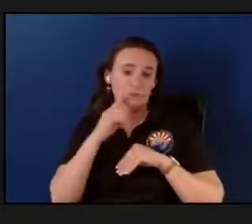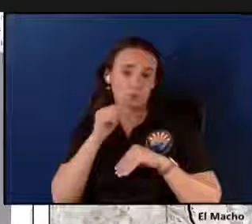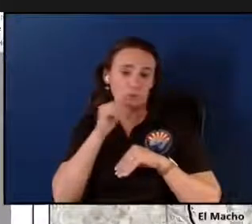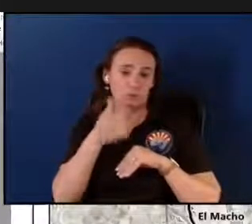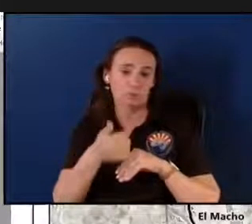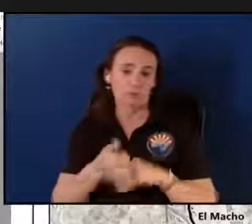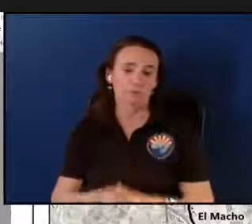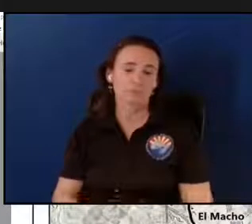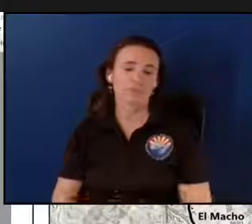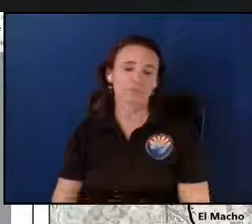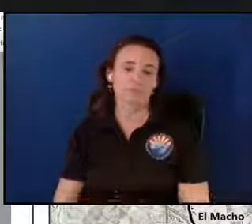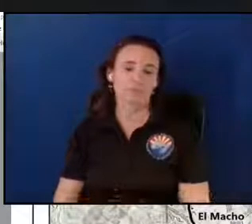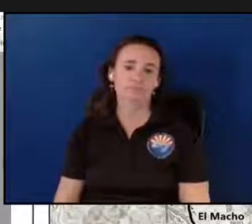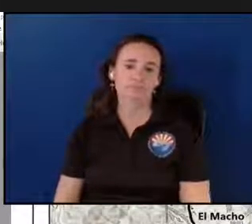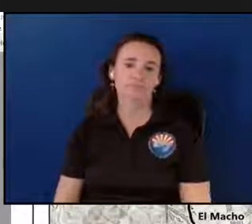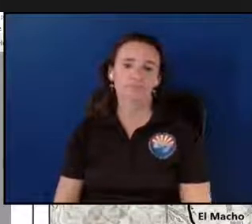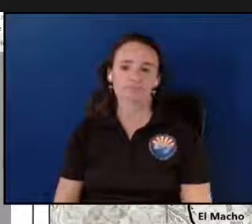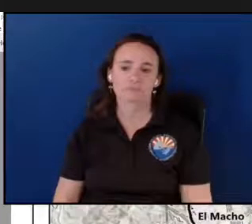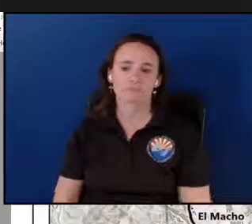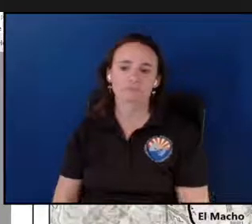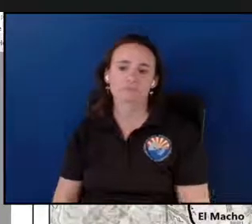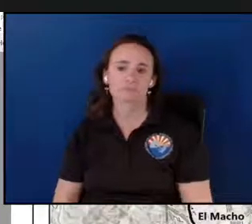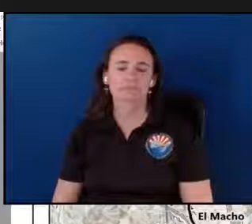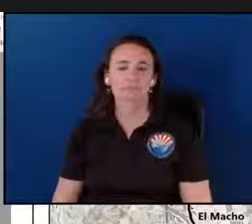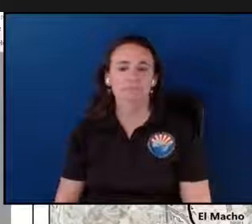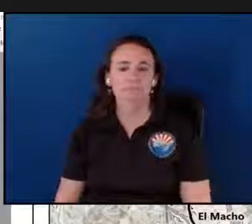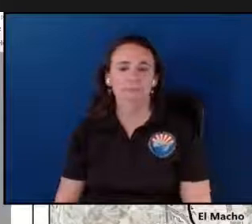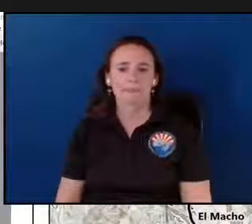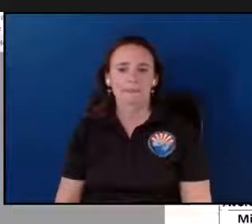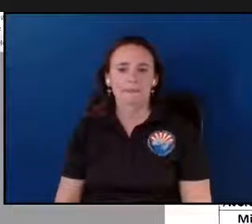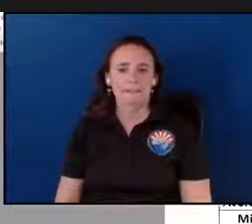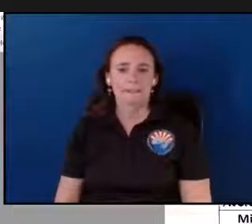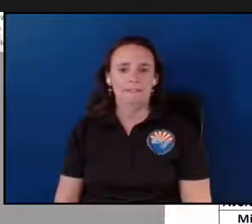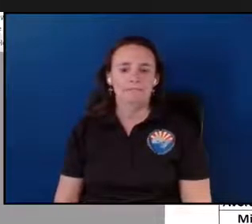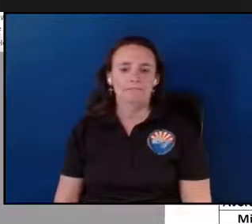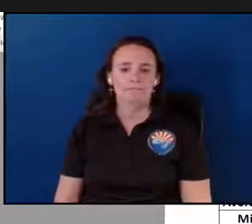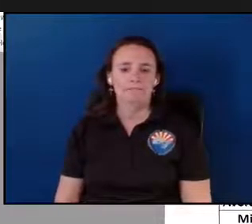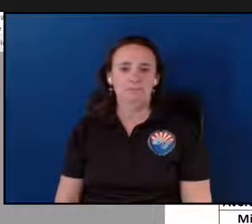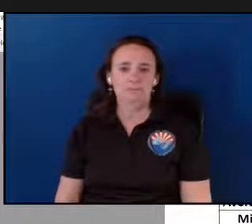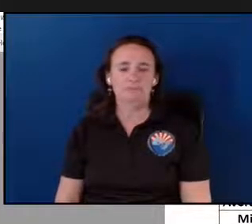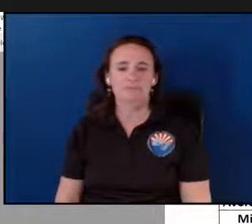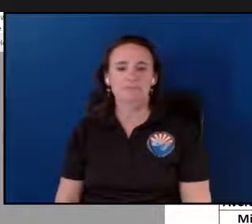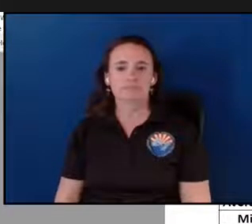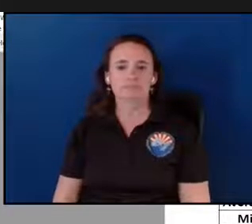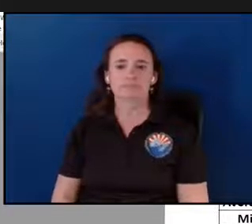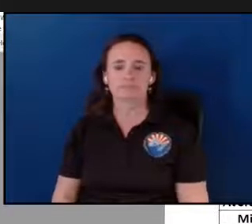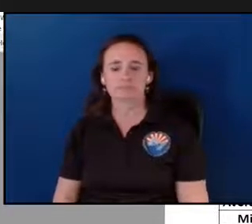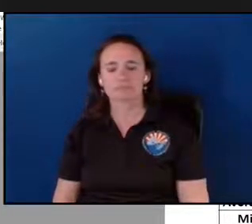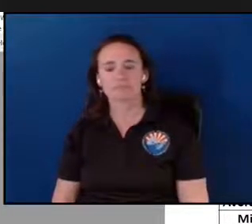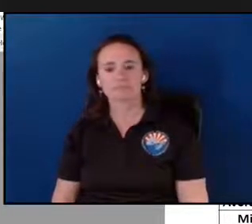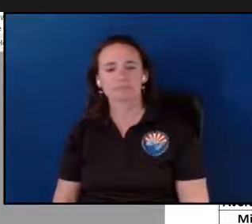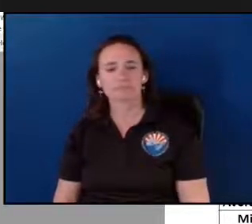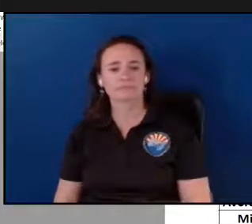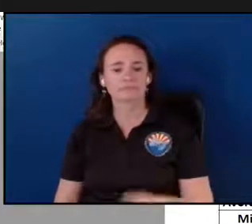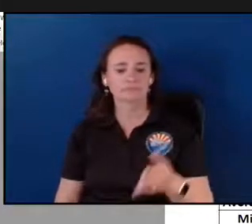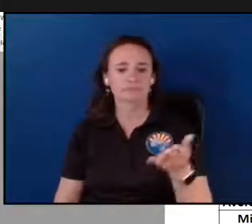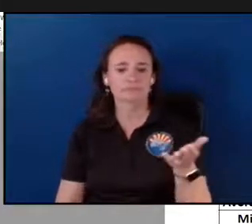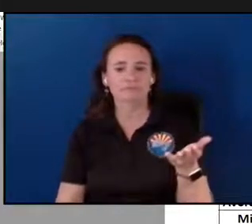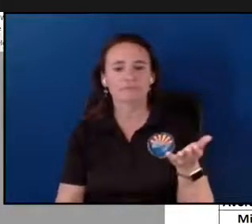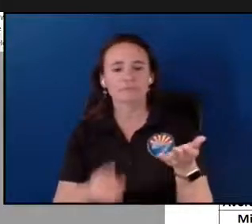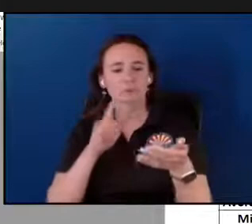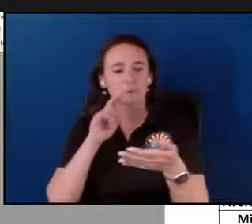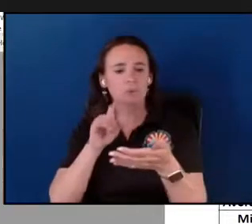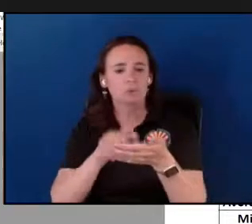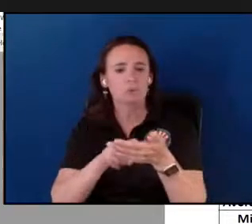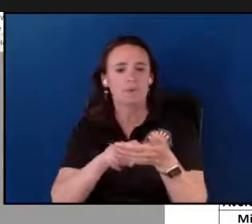And let's see here, let me get that up. There we go. So looking at the matrix here, we can see that we still are in